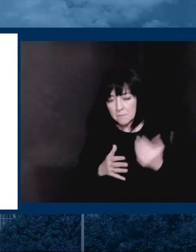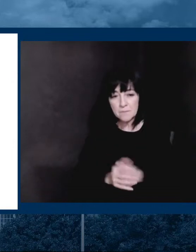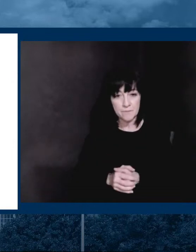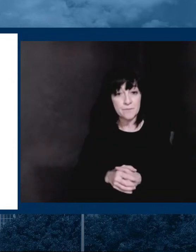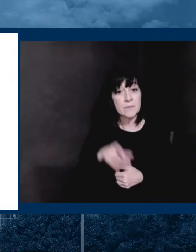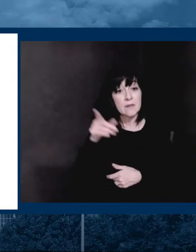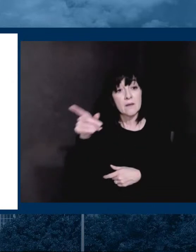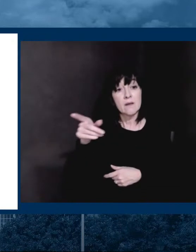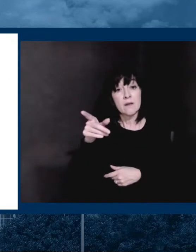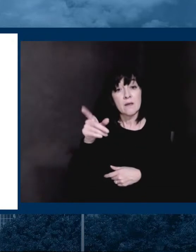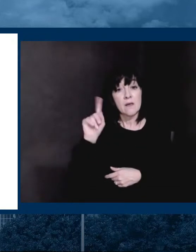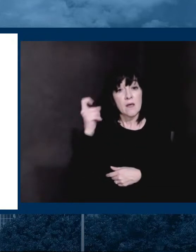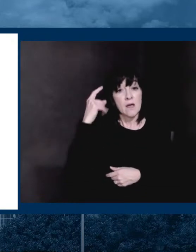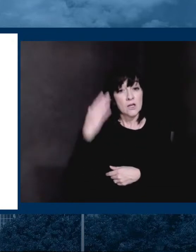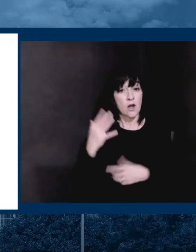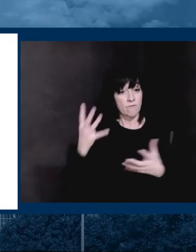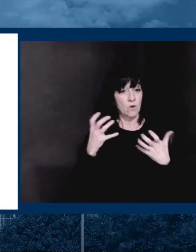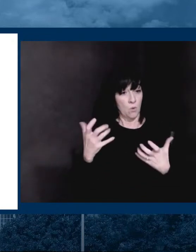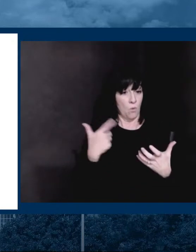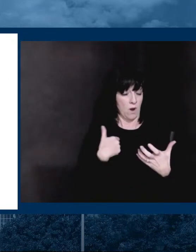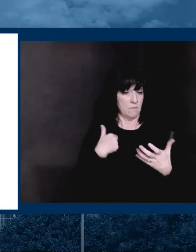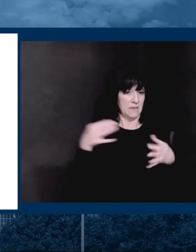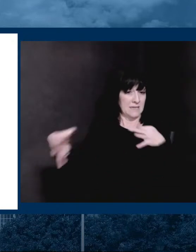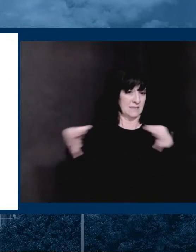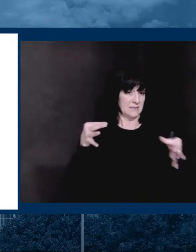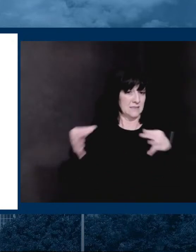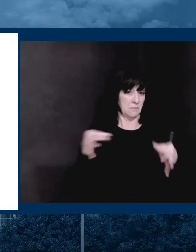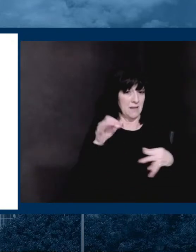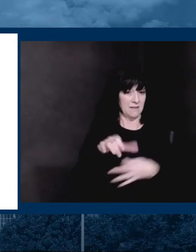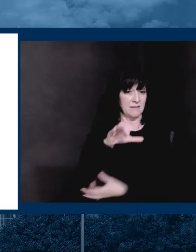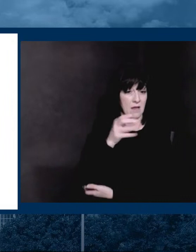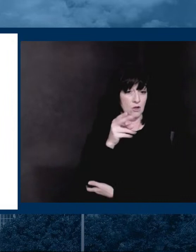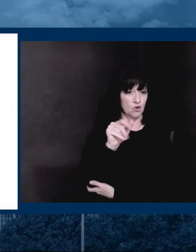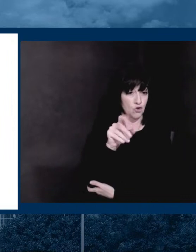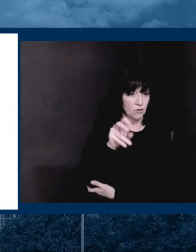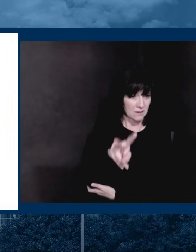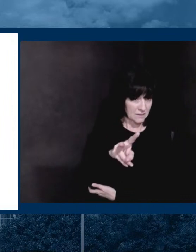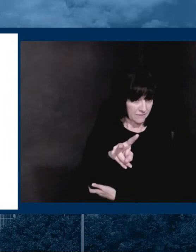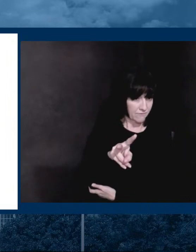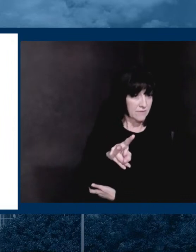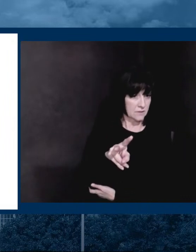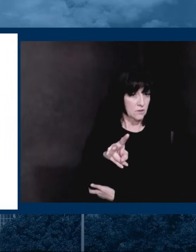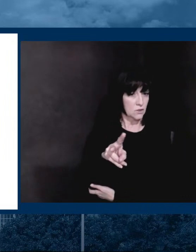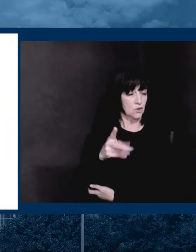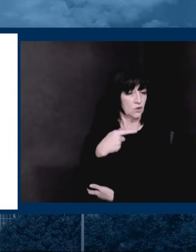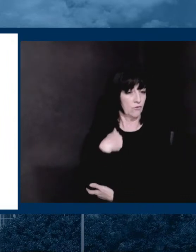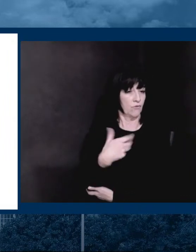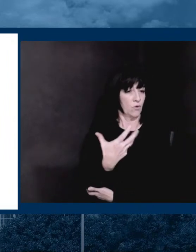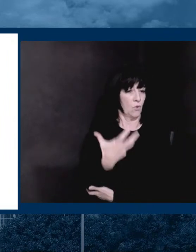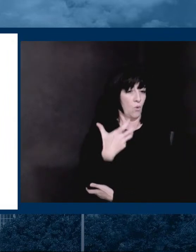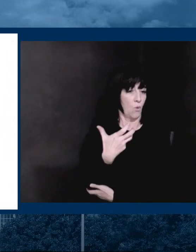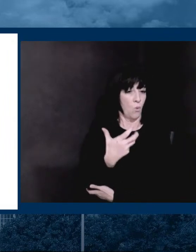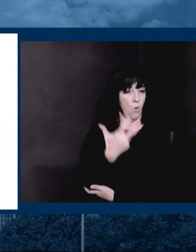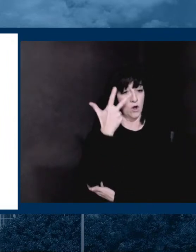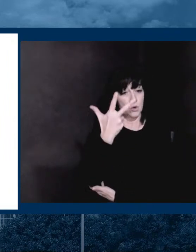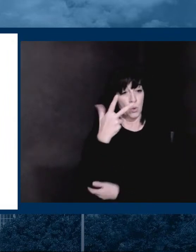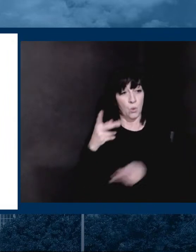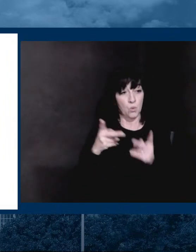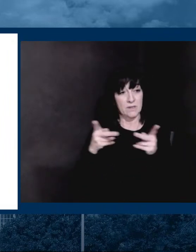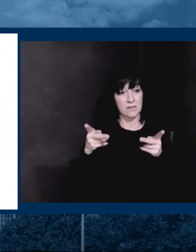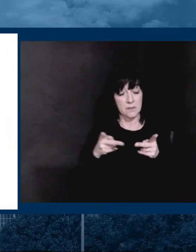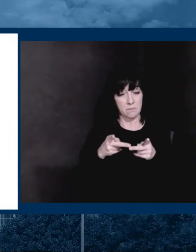Curative partnership. We are looking to expand that. The goal is to have Curative have 3 sites across the state that would